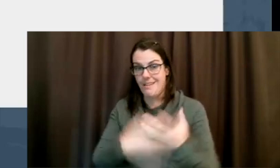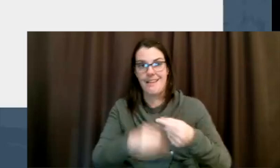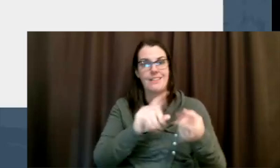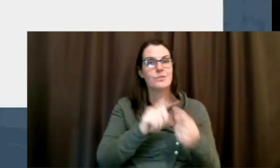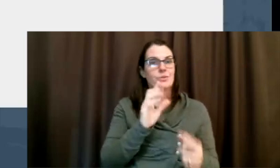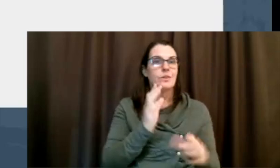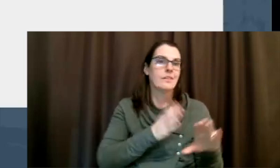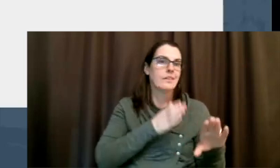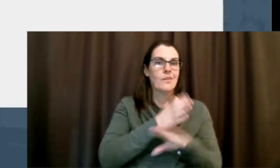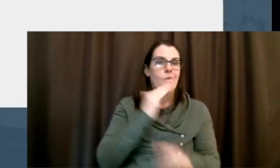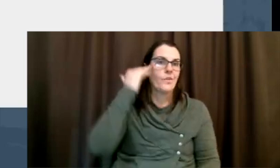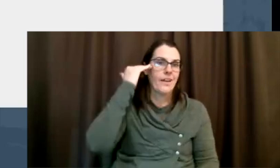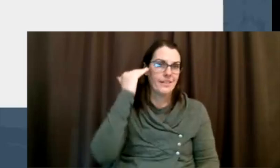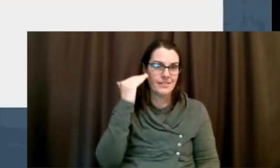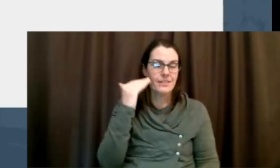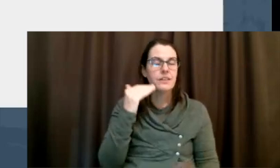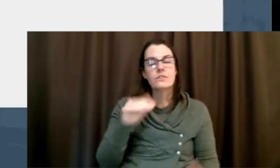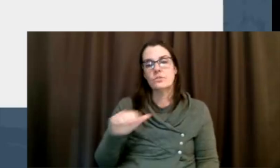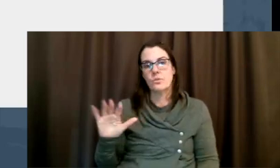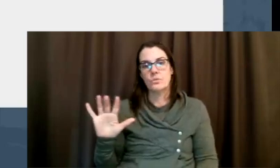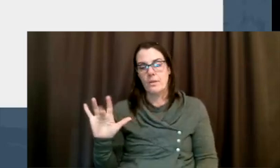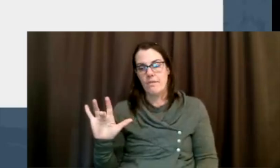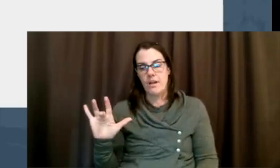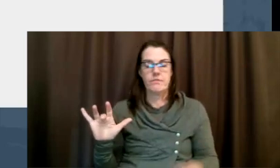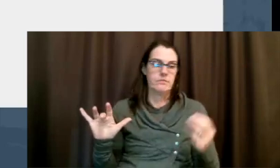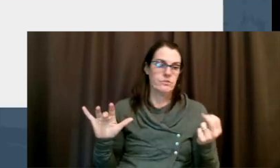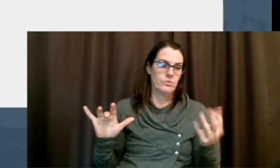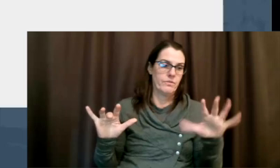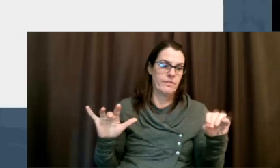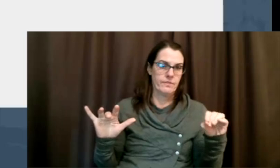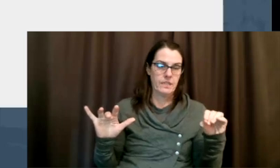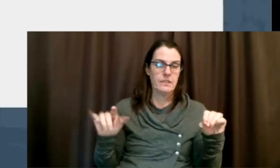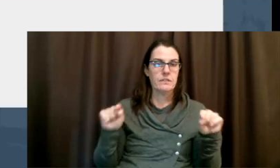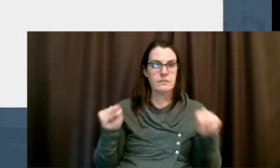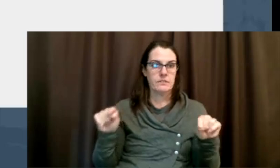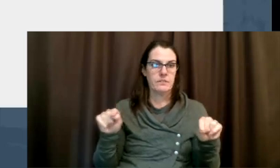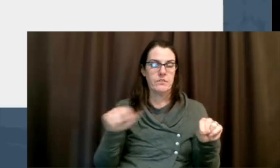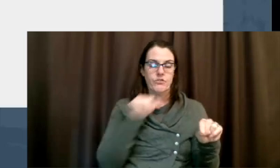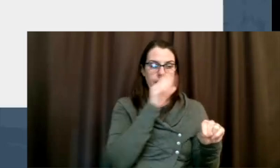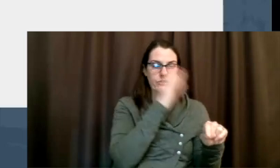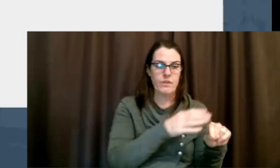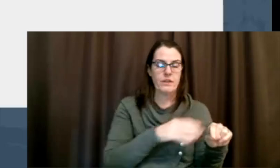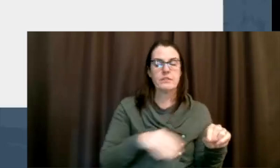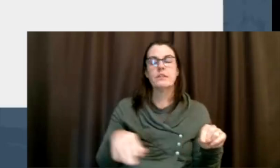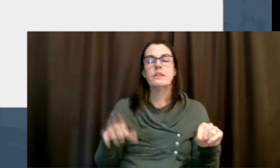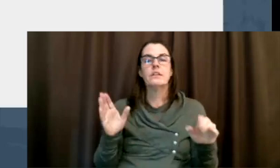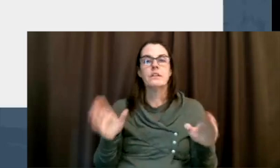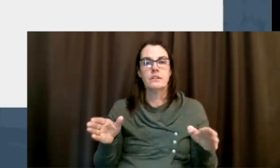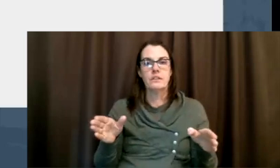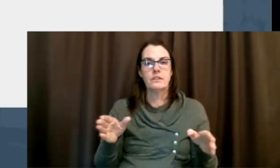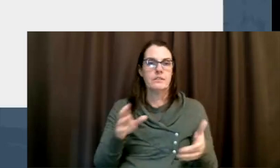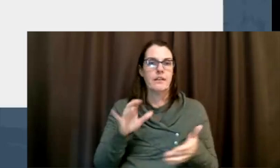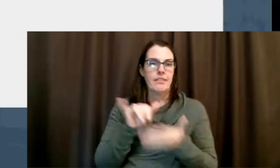would go $25 for the direct labor, $12.50 for indirect or overhead, and that would get